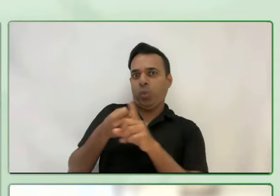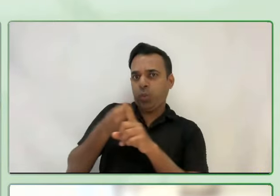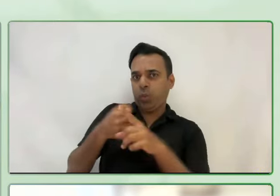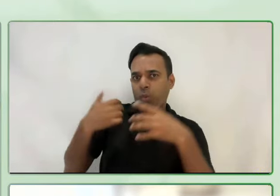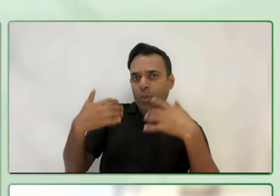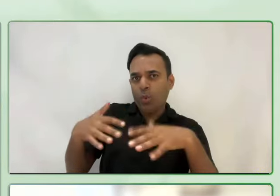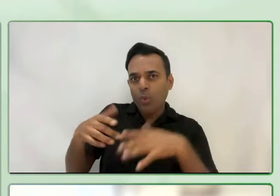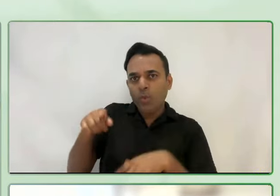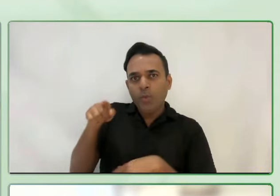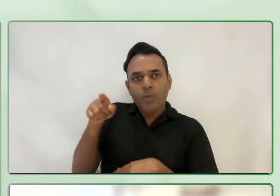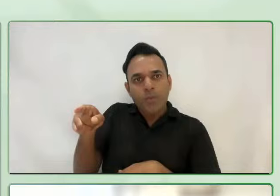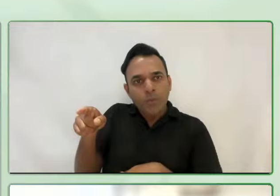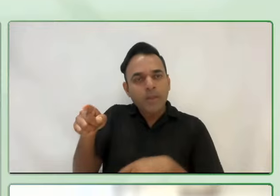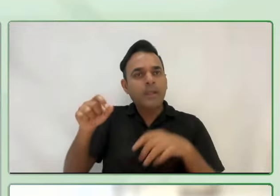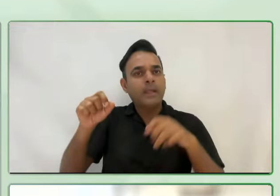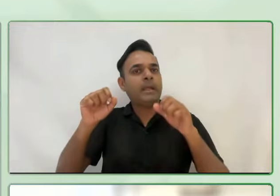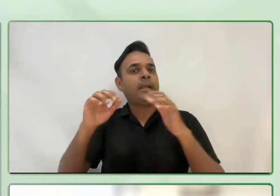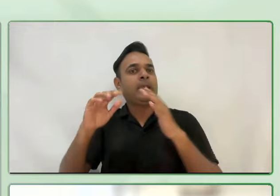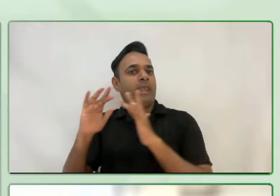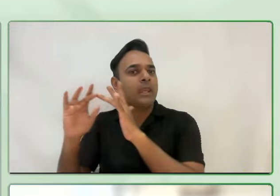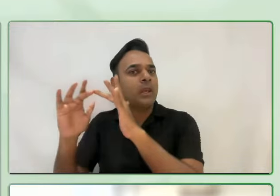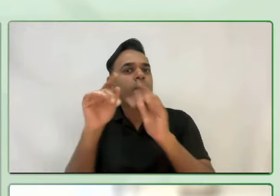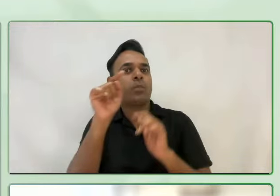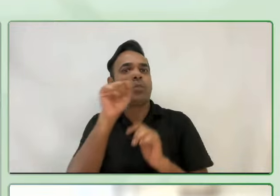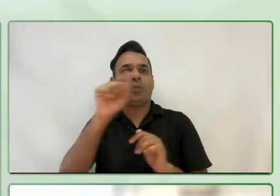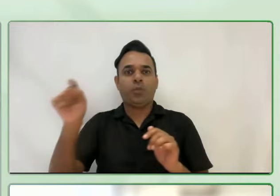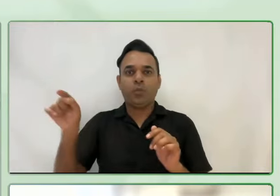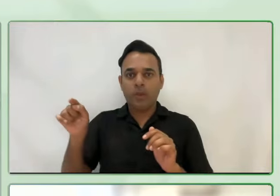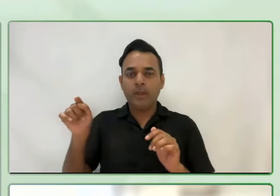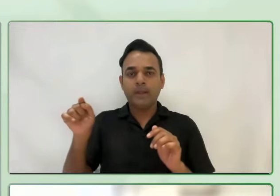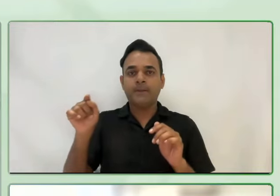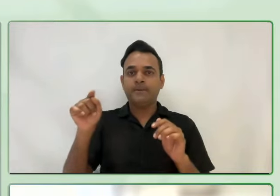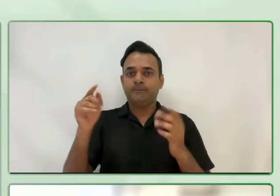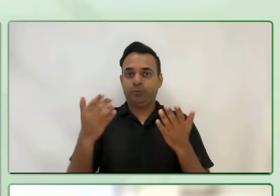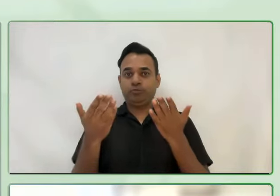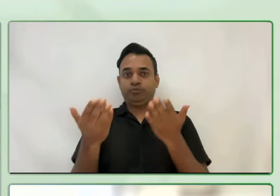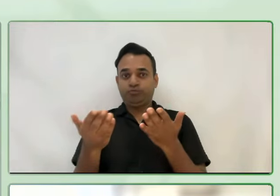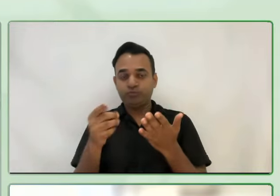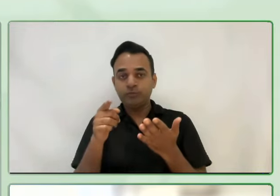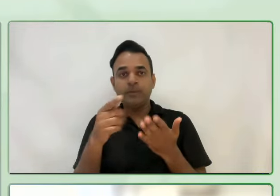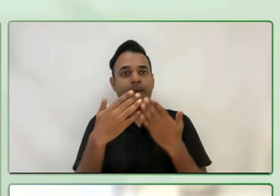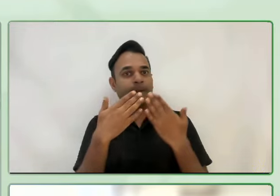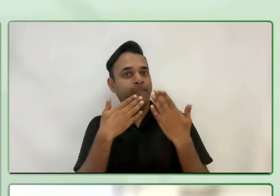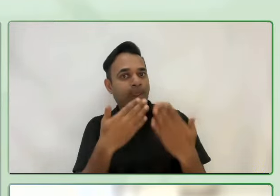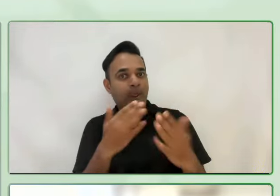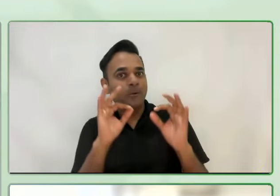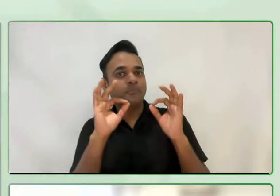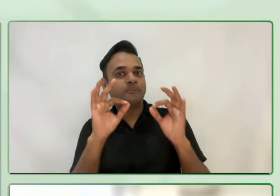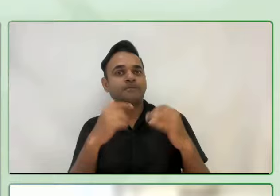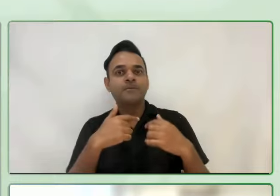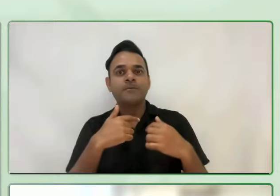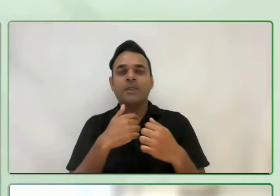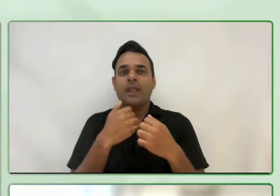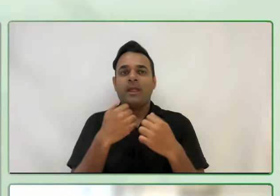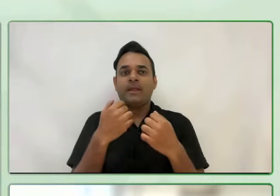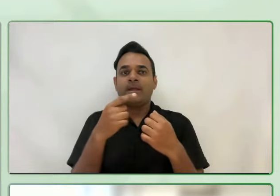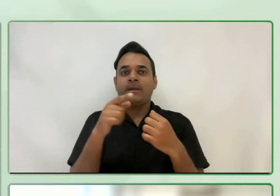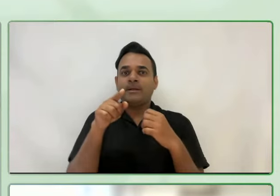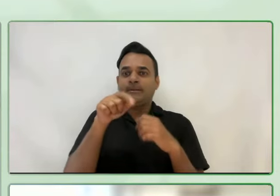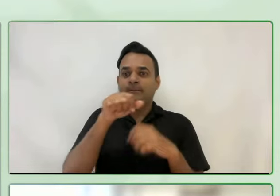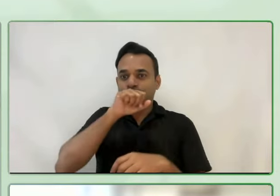second language. But if you wanted a similar tool because you've got ADHD, you have to go to a doctor. And the doctor hasn't even heard of this